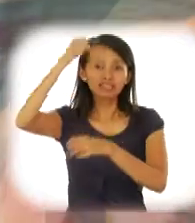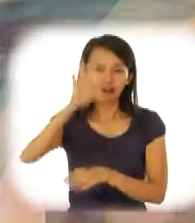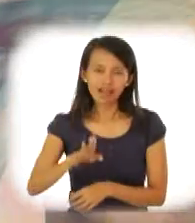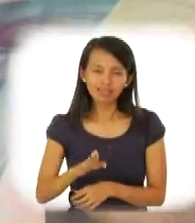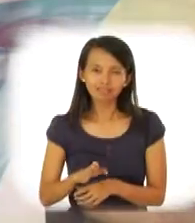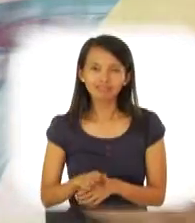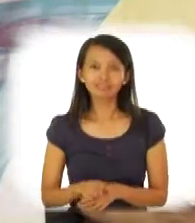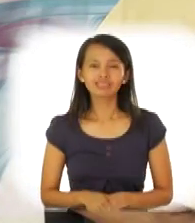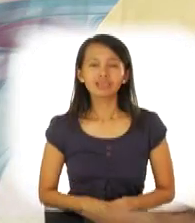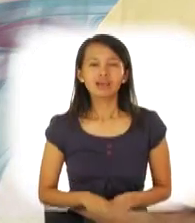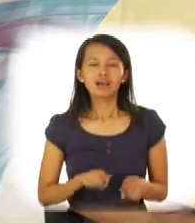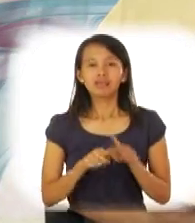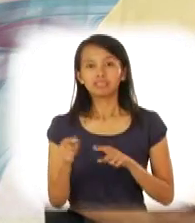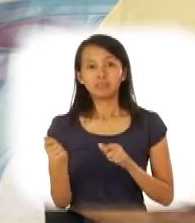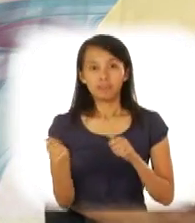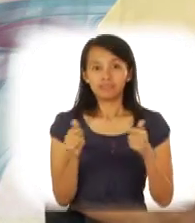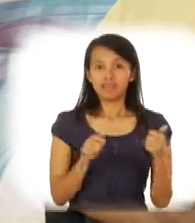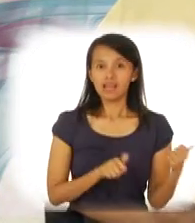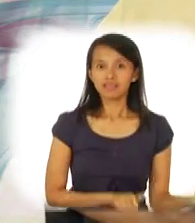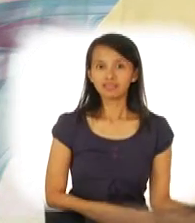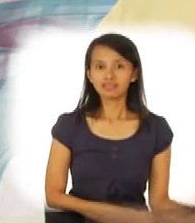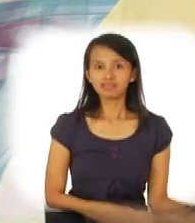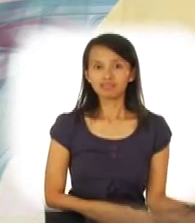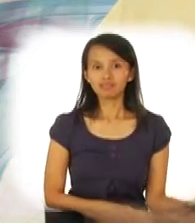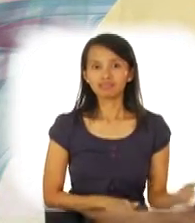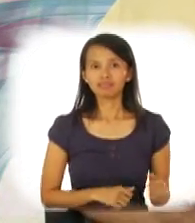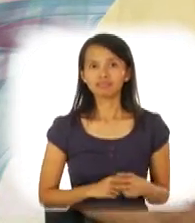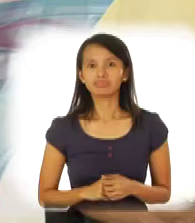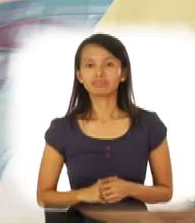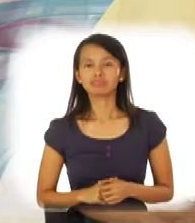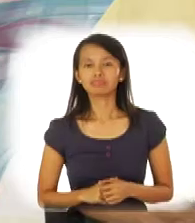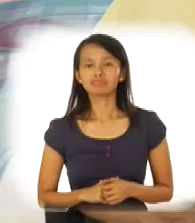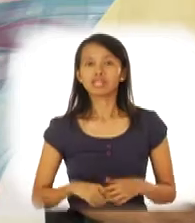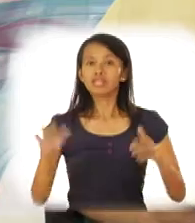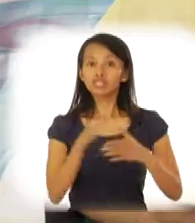God. Imagine, as baptized,